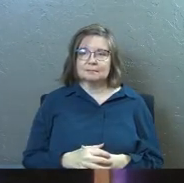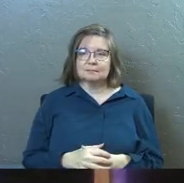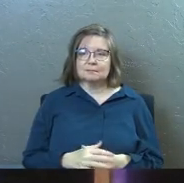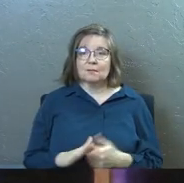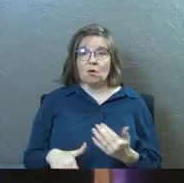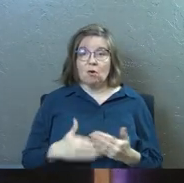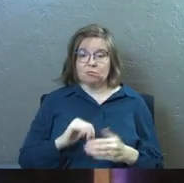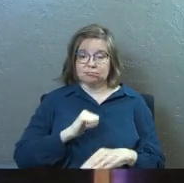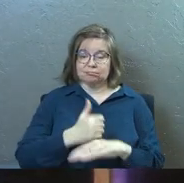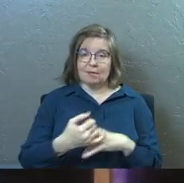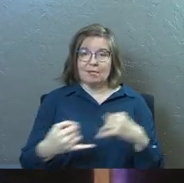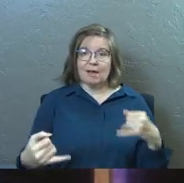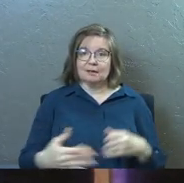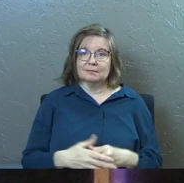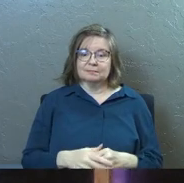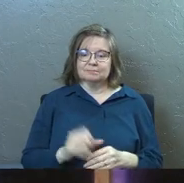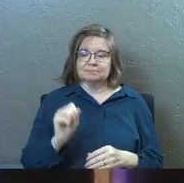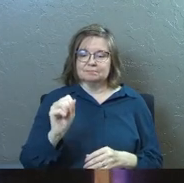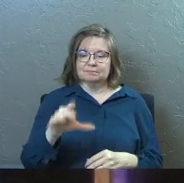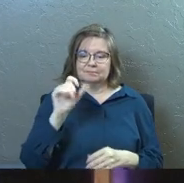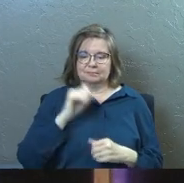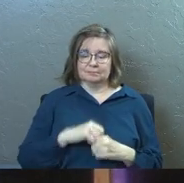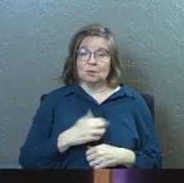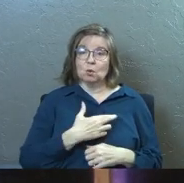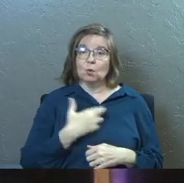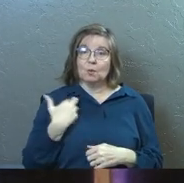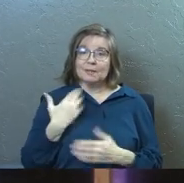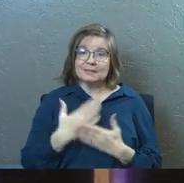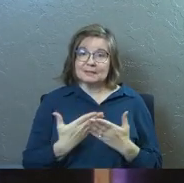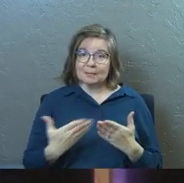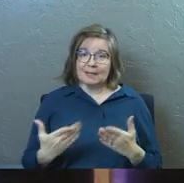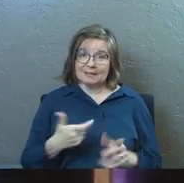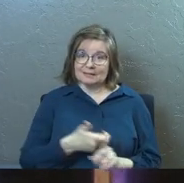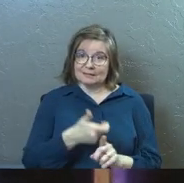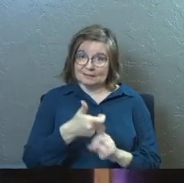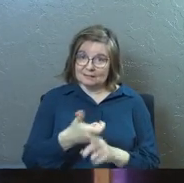Put it all on the line. Risk some things.